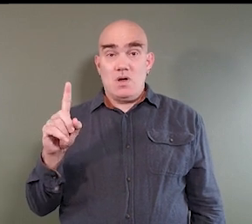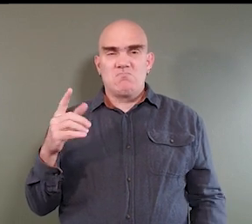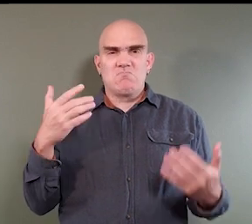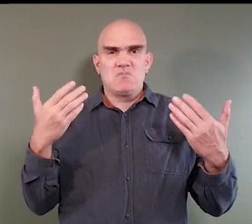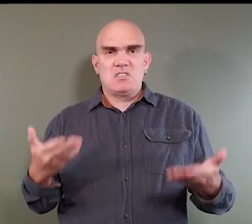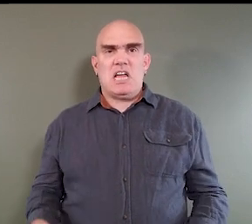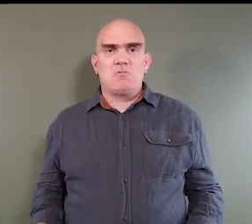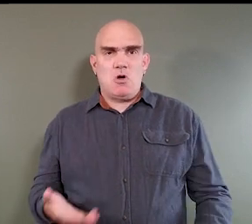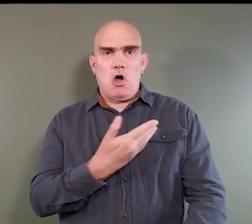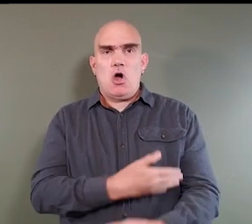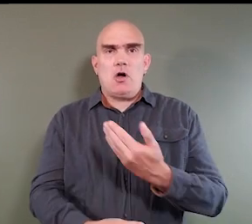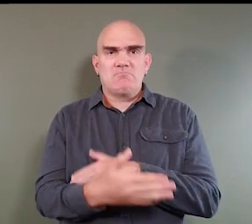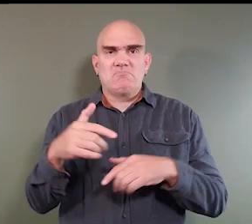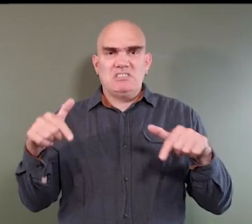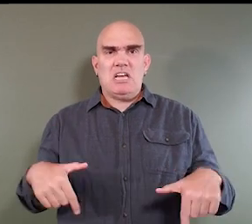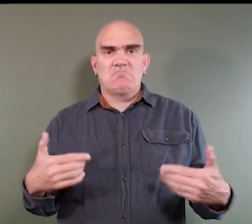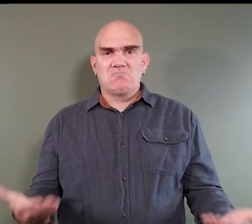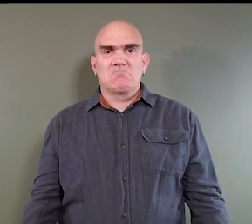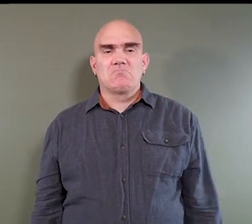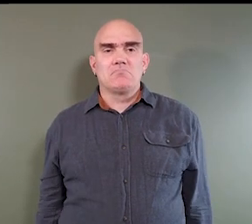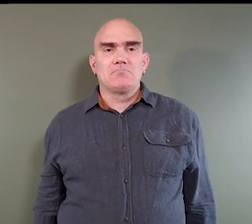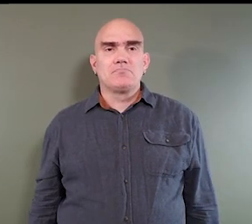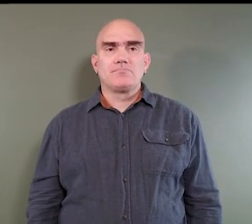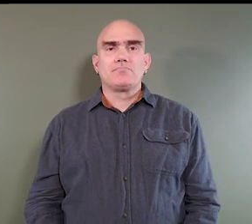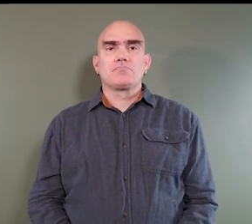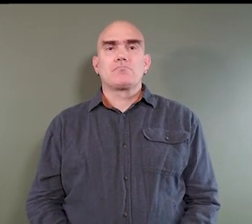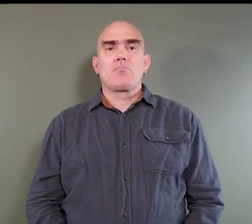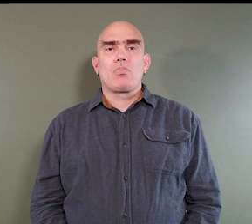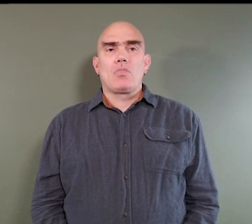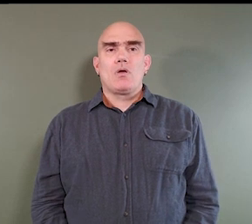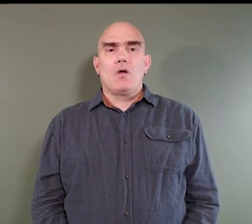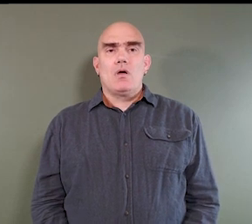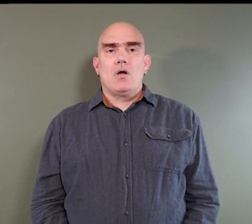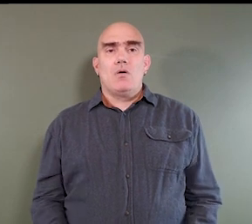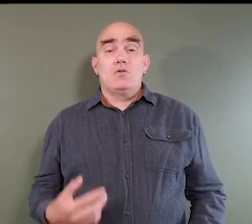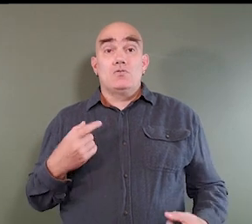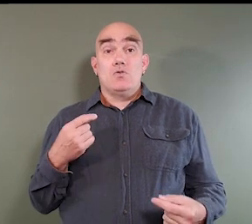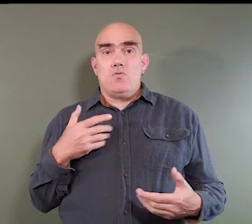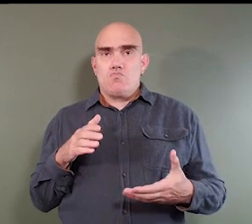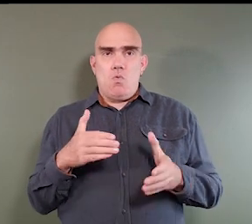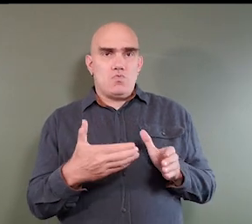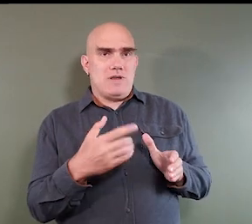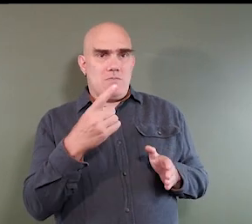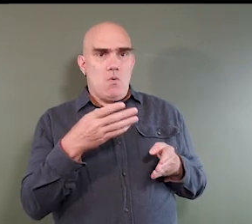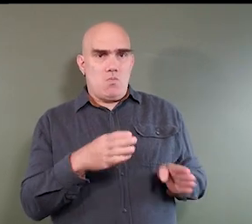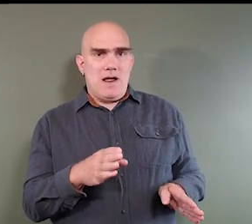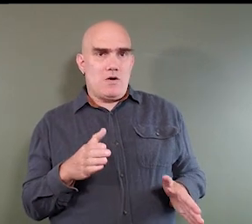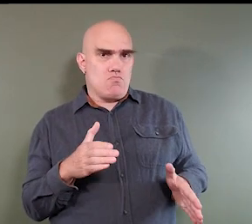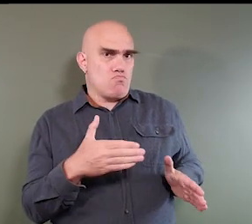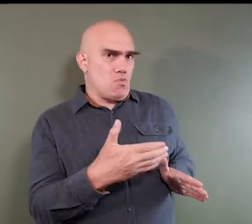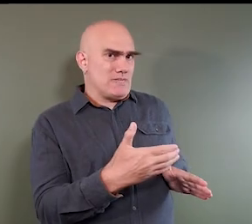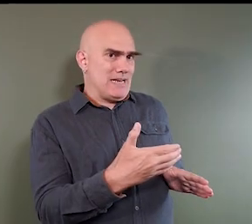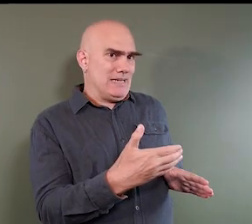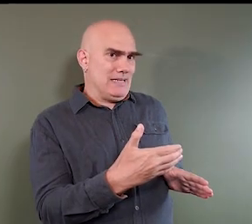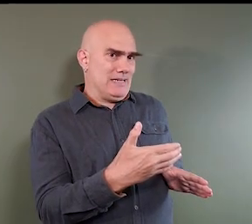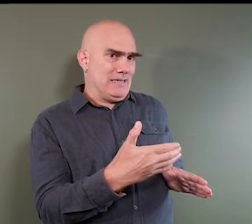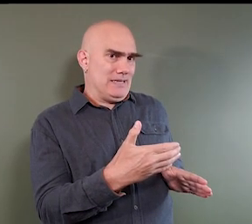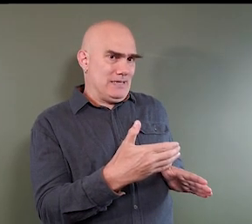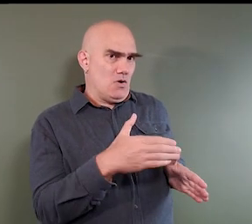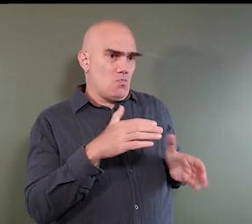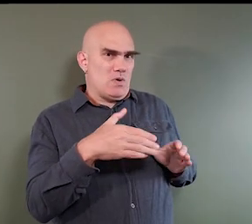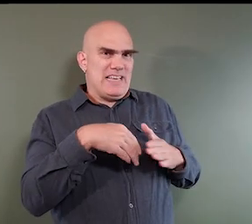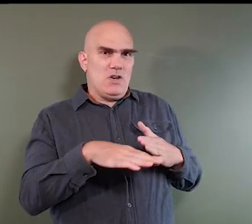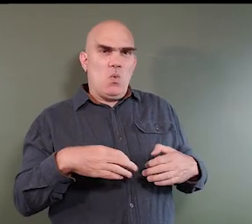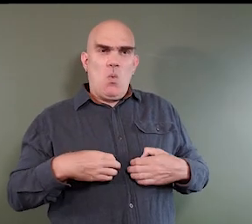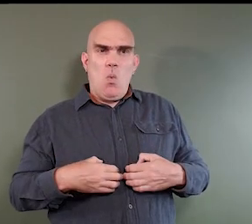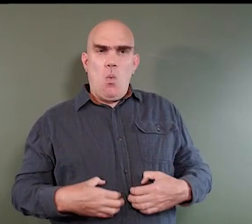2, and 1. Arms down. We're gonna rotate one direction. Gonna